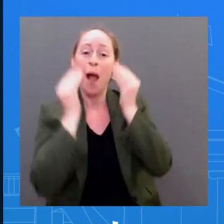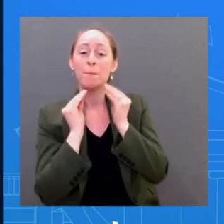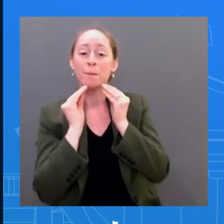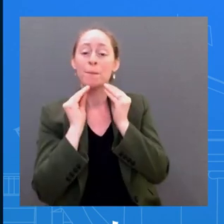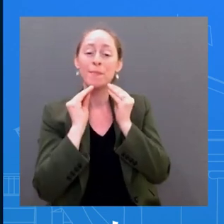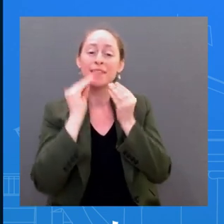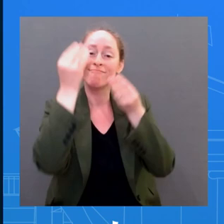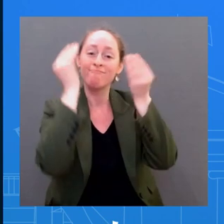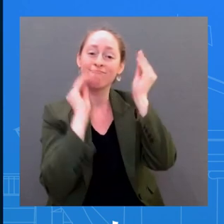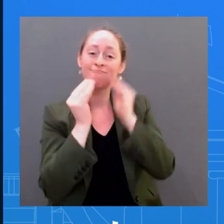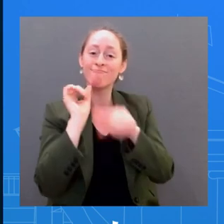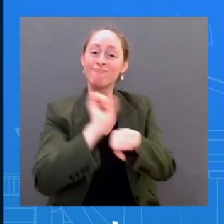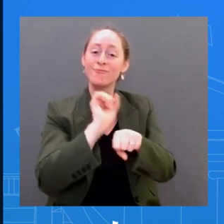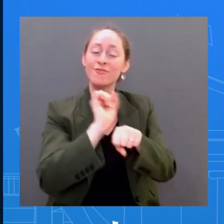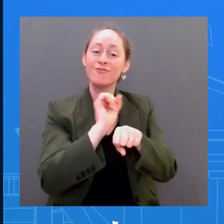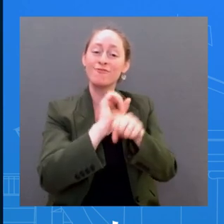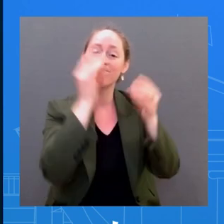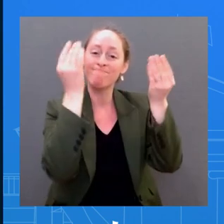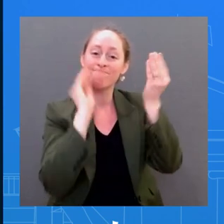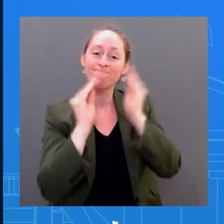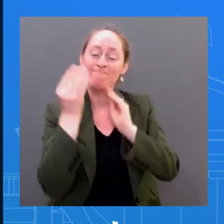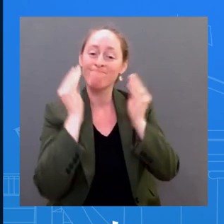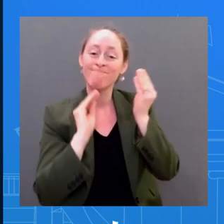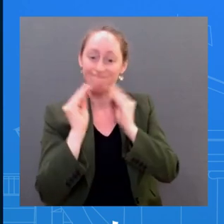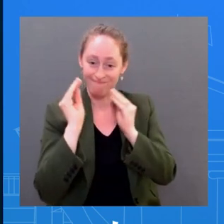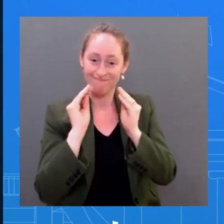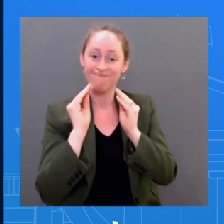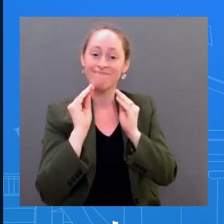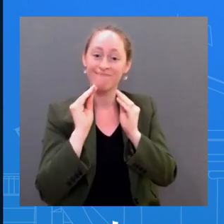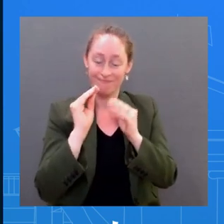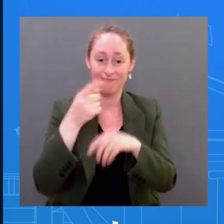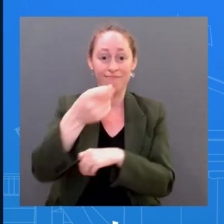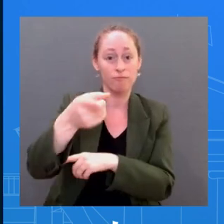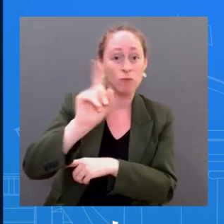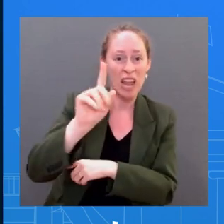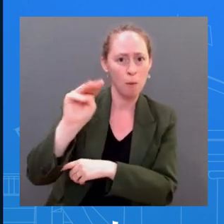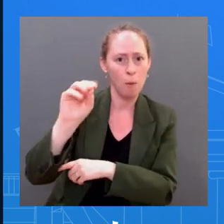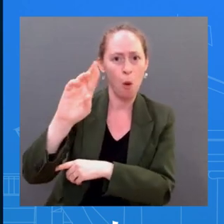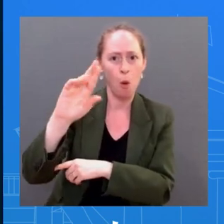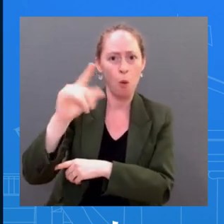appear as peaceful and natural as possible for their open casket viewings.